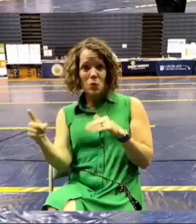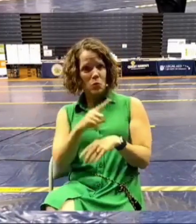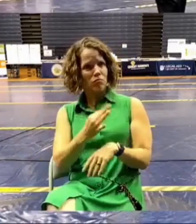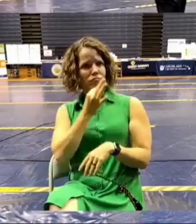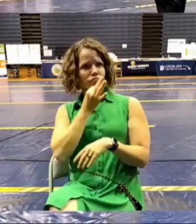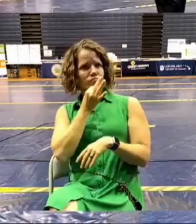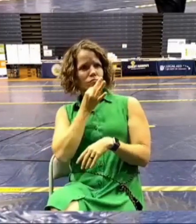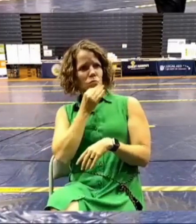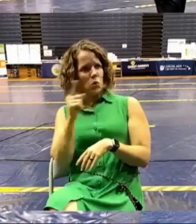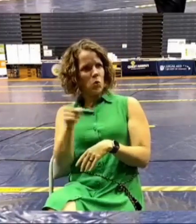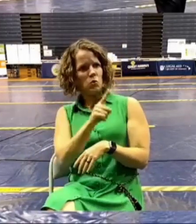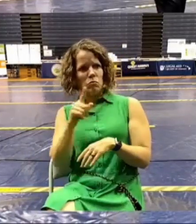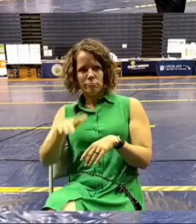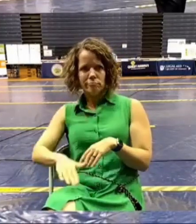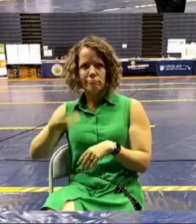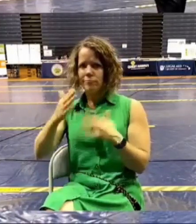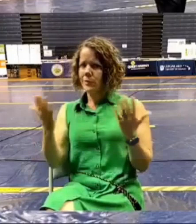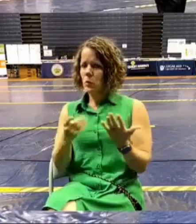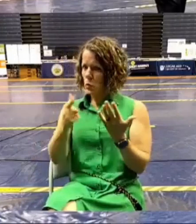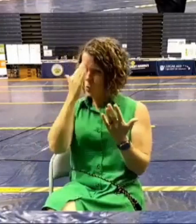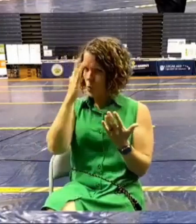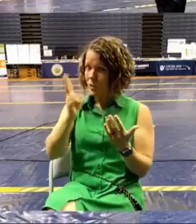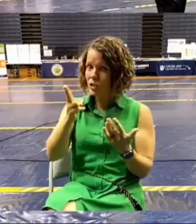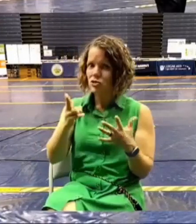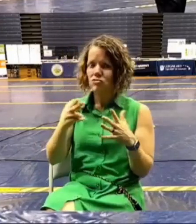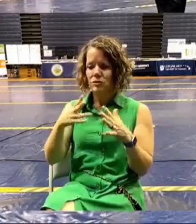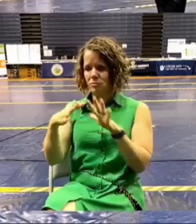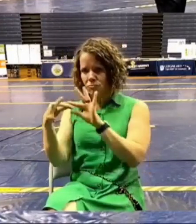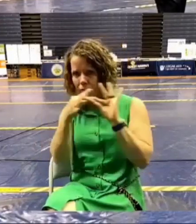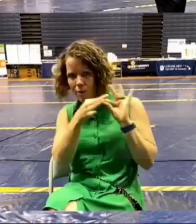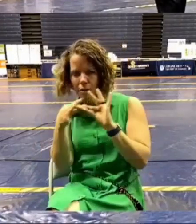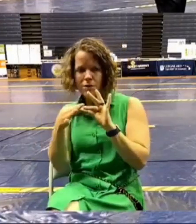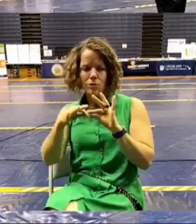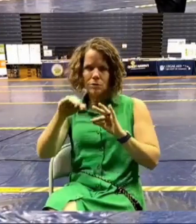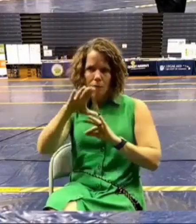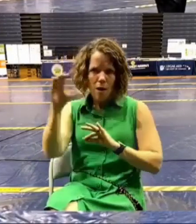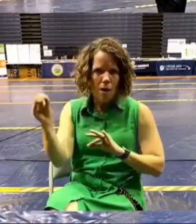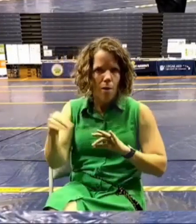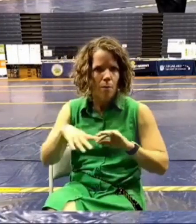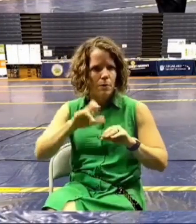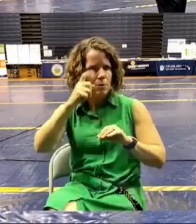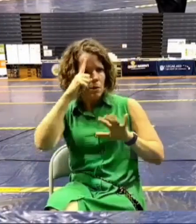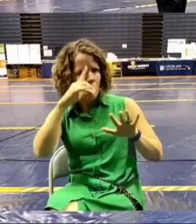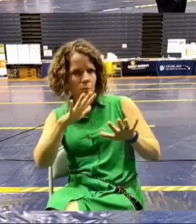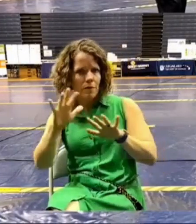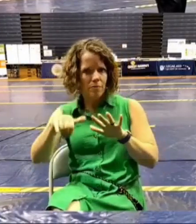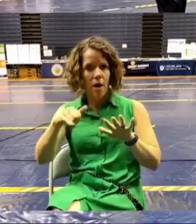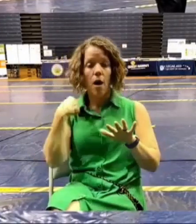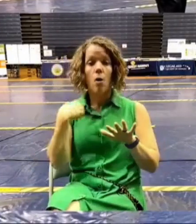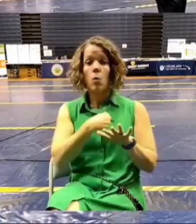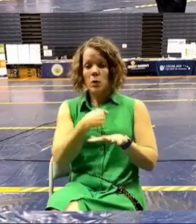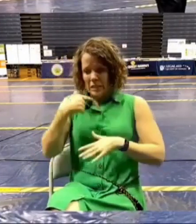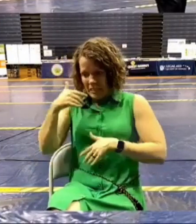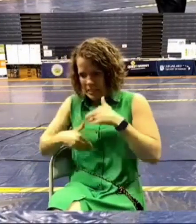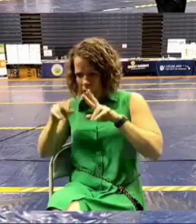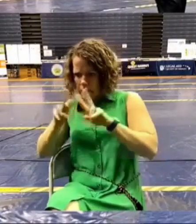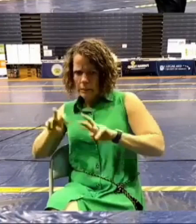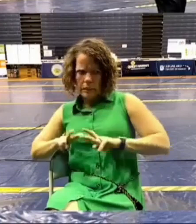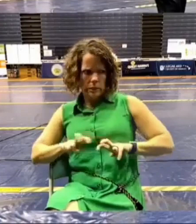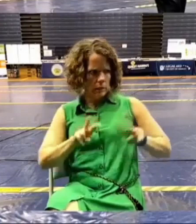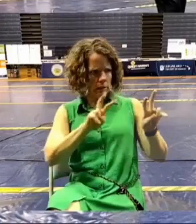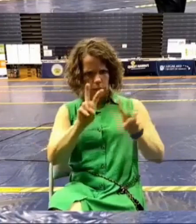what the history is. And so we are going to be reassessing and we'll come up with a plan and announce that